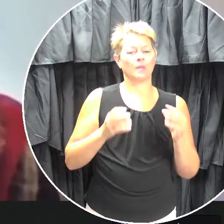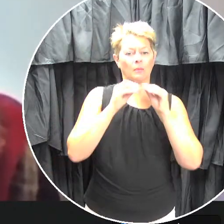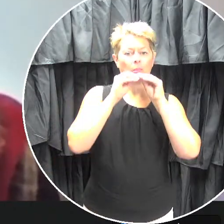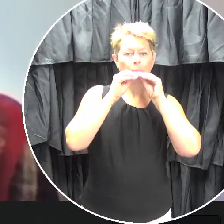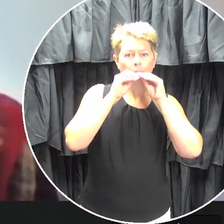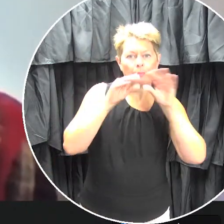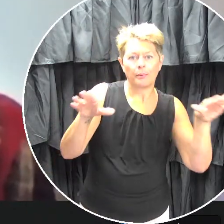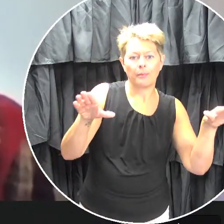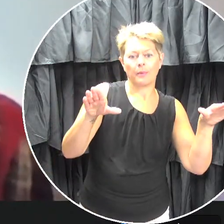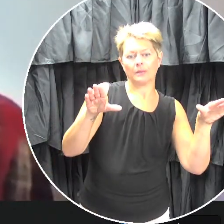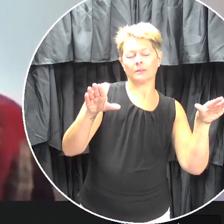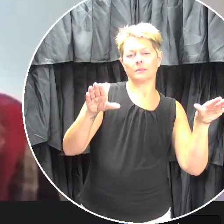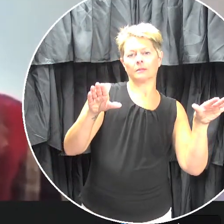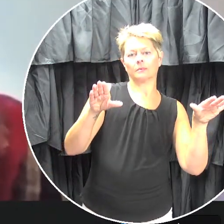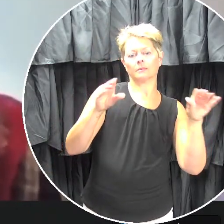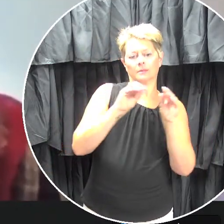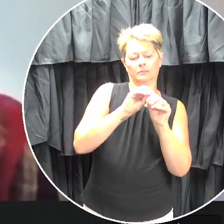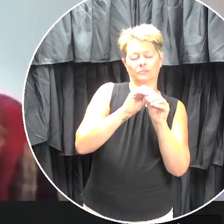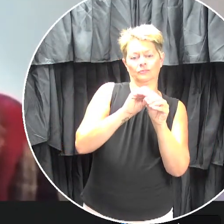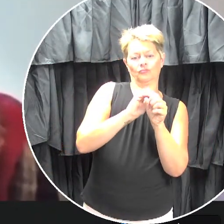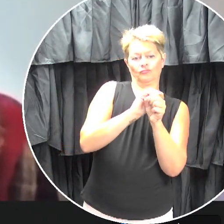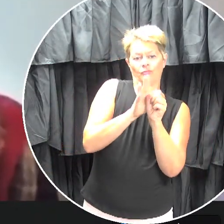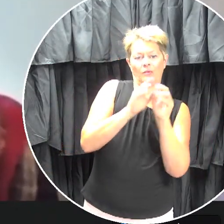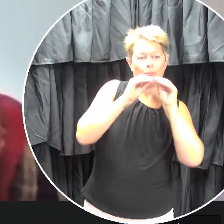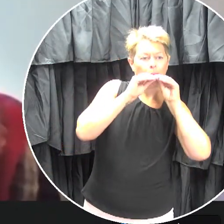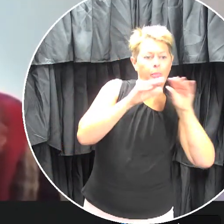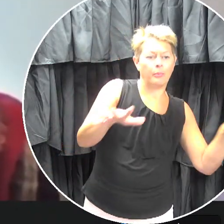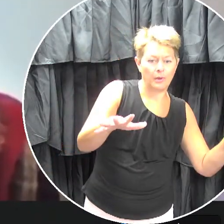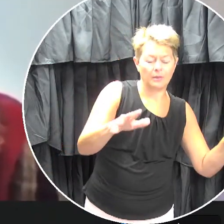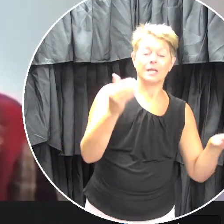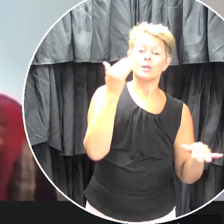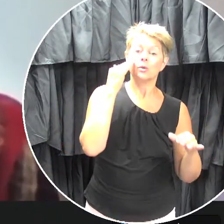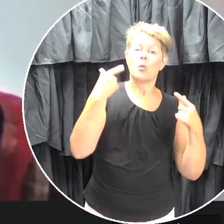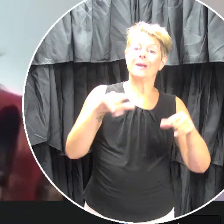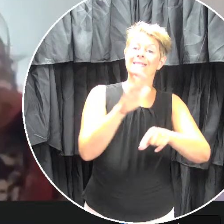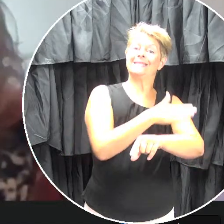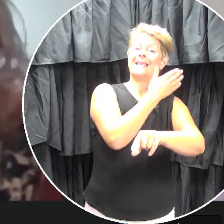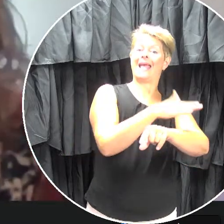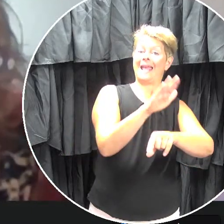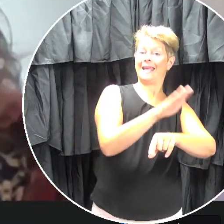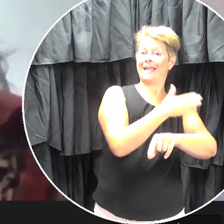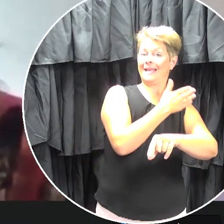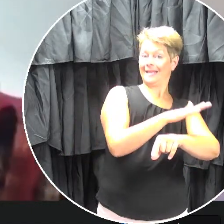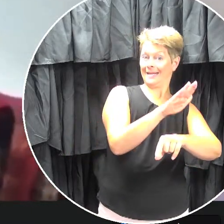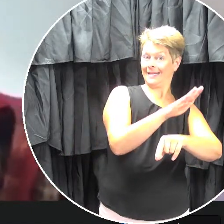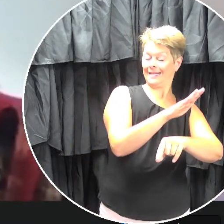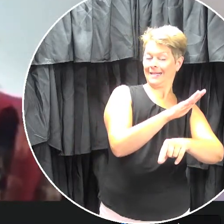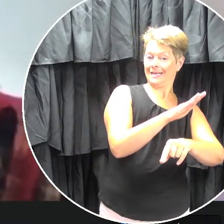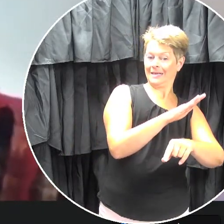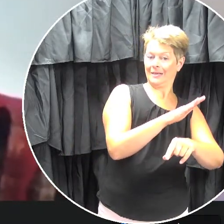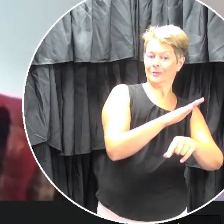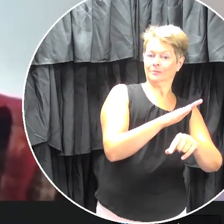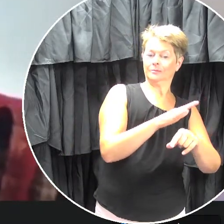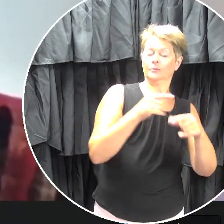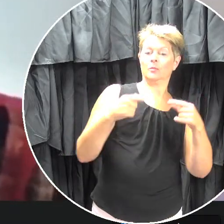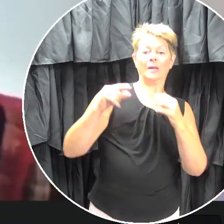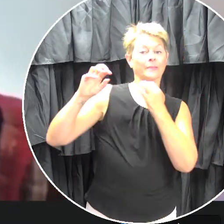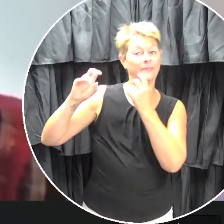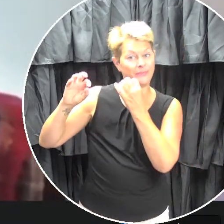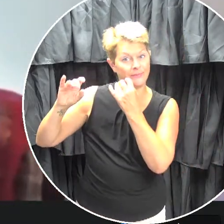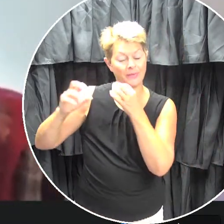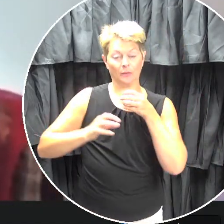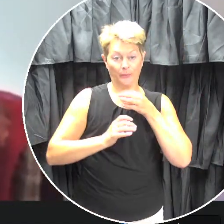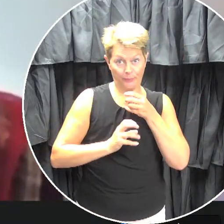spread of virus, right, through droplets. So we know that when we sing, when we play certain instruments, there